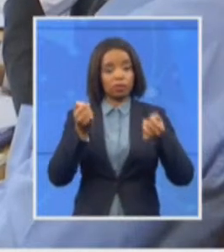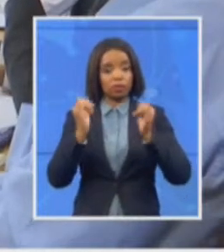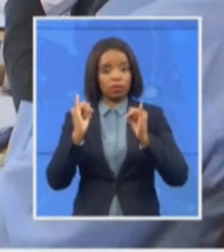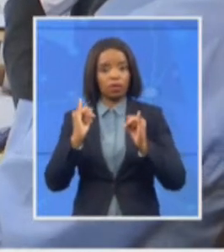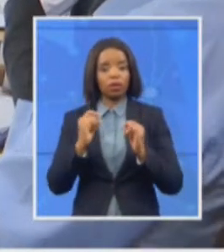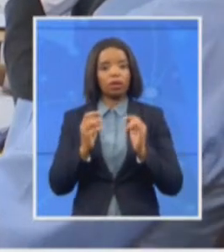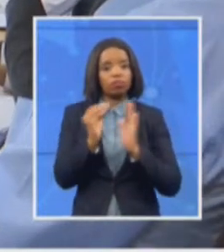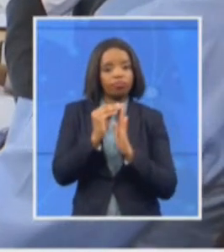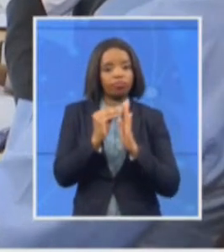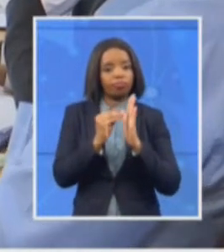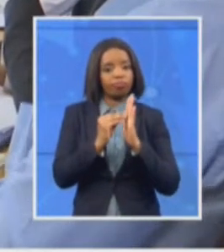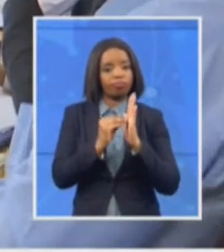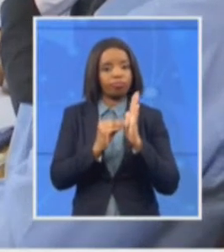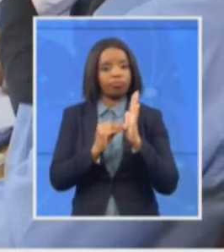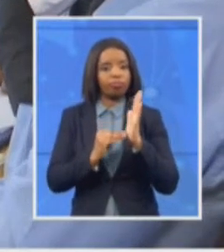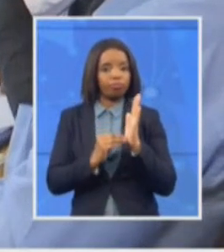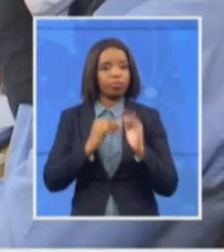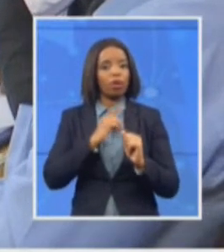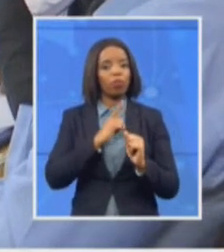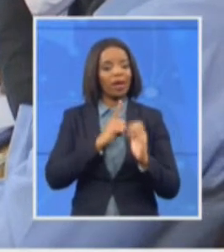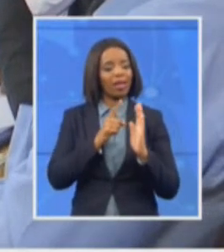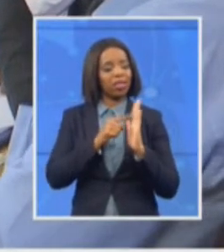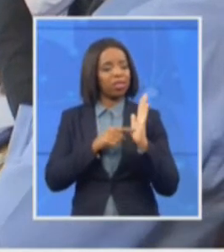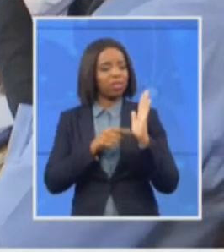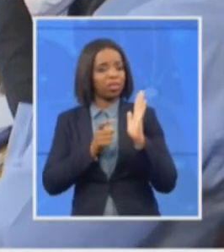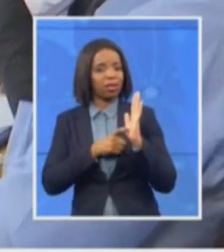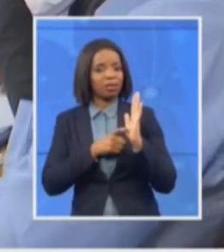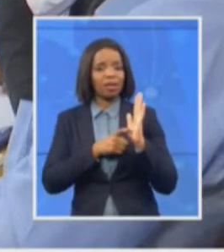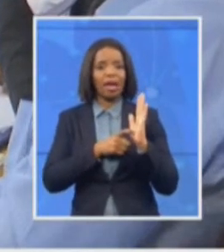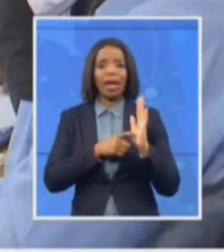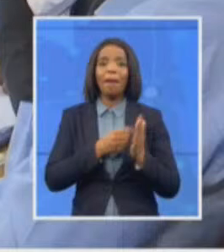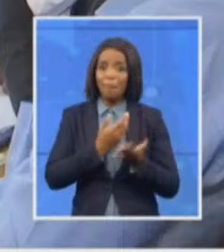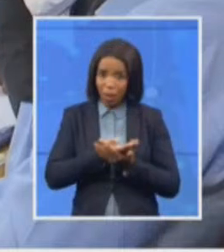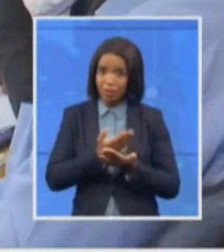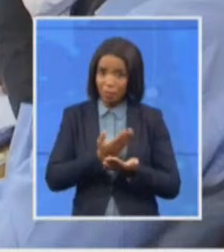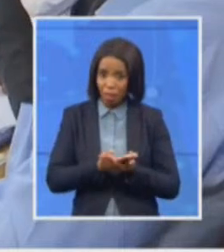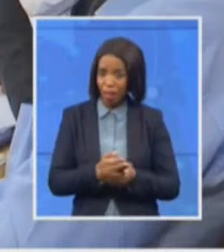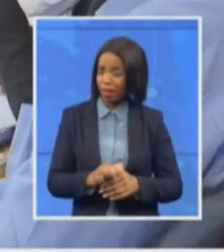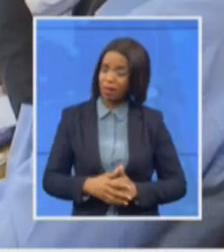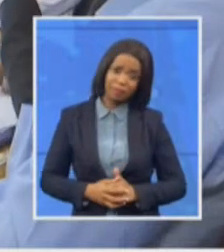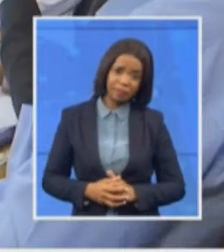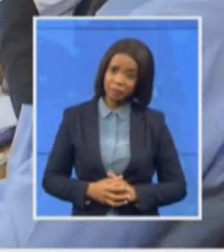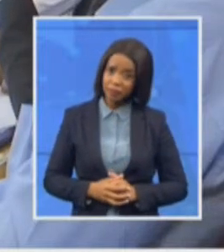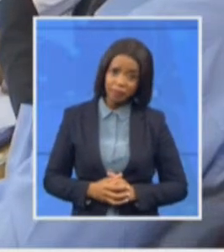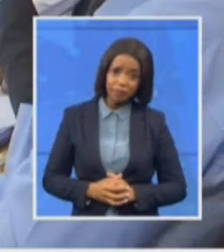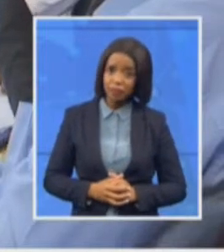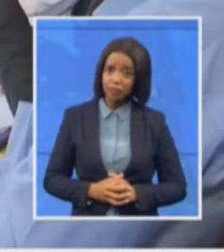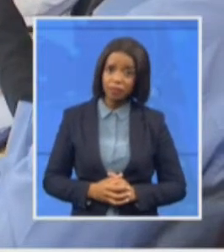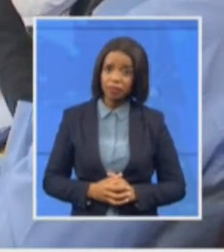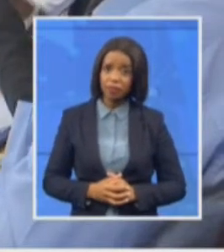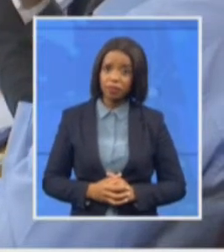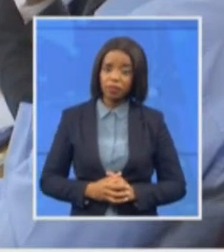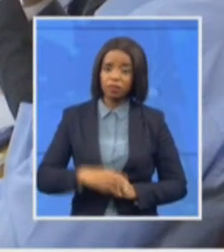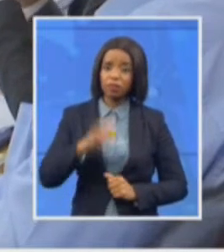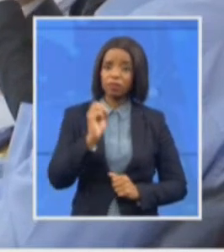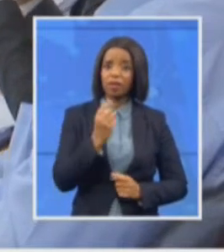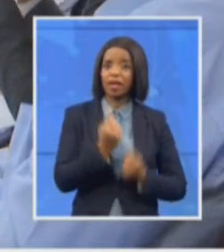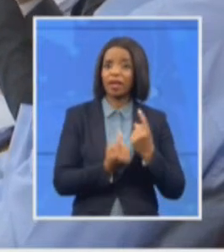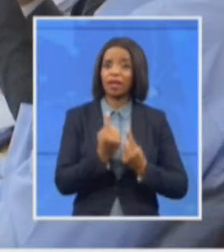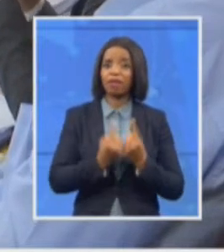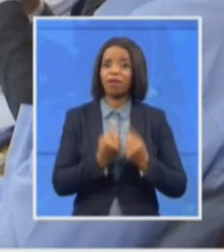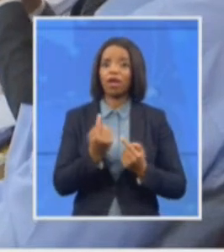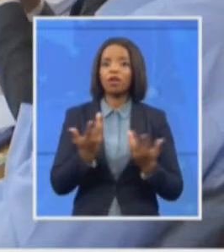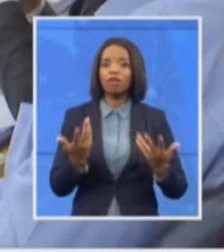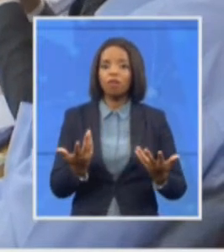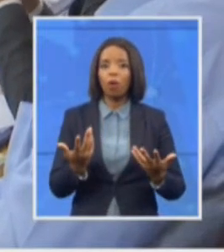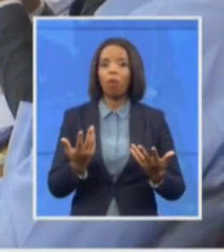possible. Because we're going to waste our time dealing with the consequences. There were no